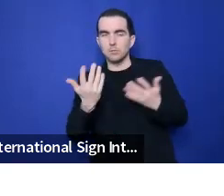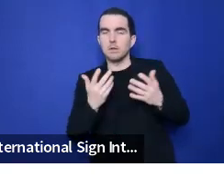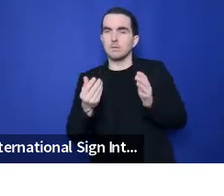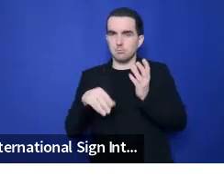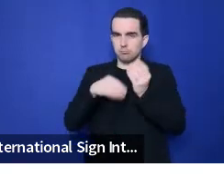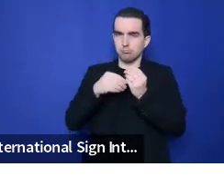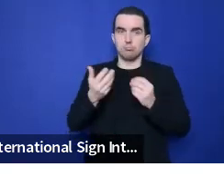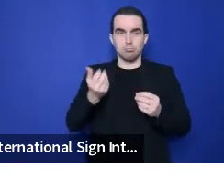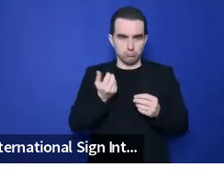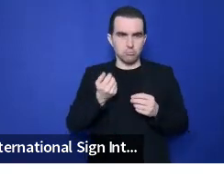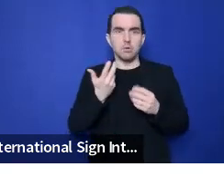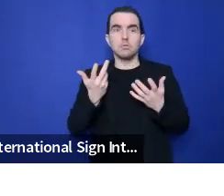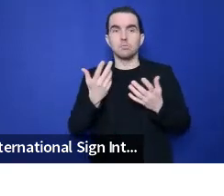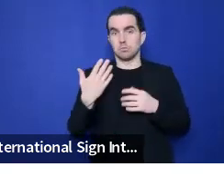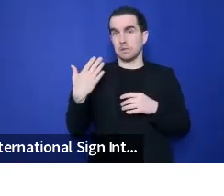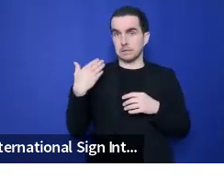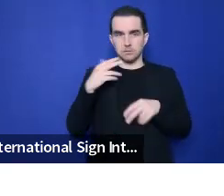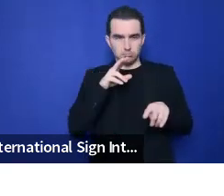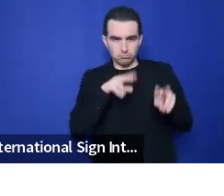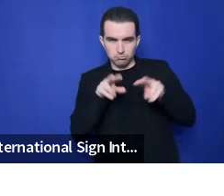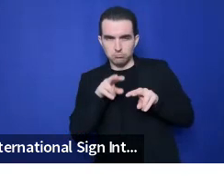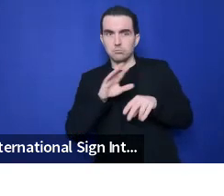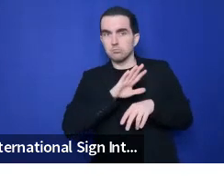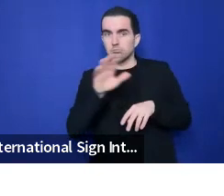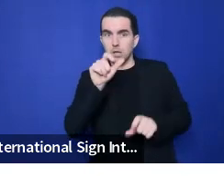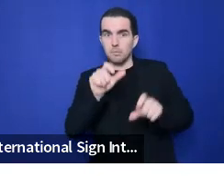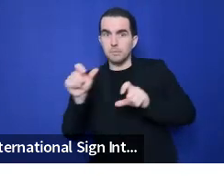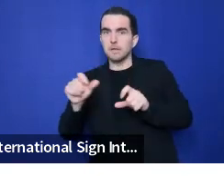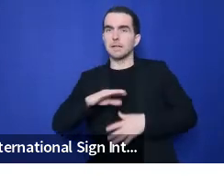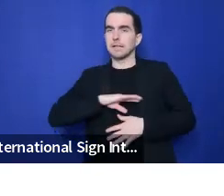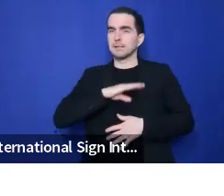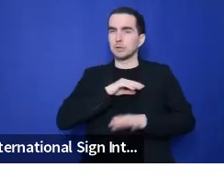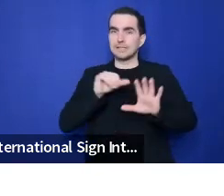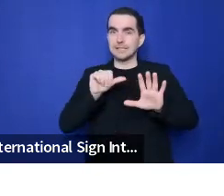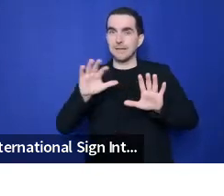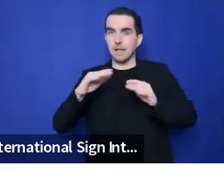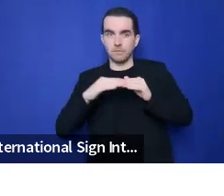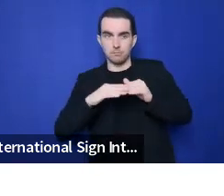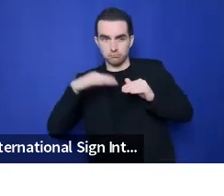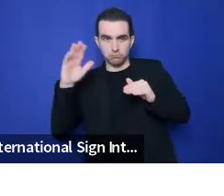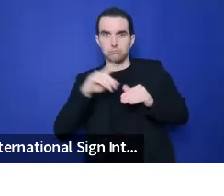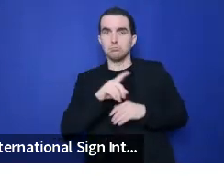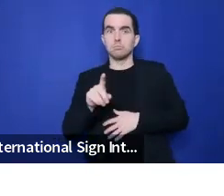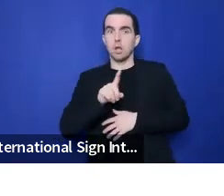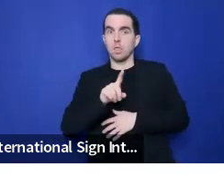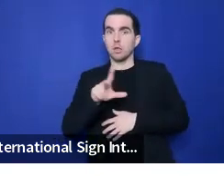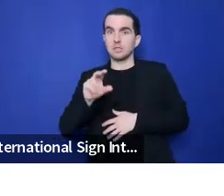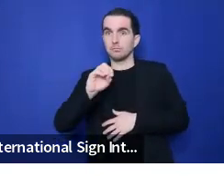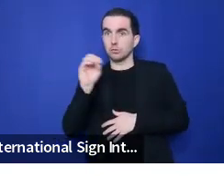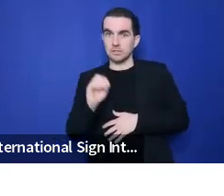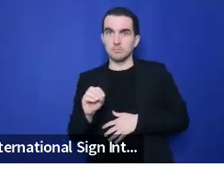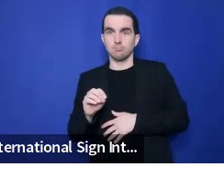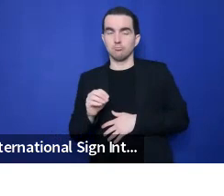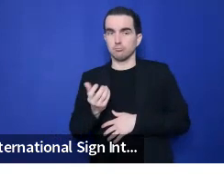Next slide, please. So apart from allowances, there's really no comprehensive